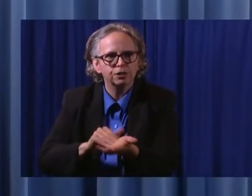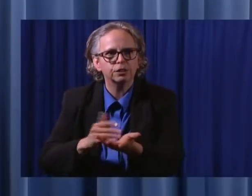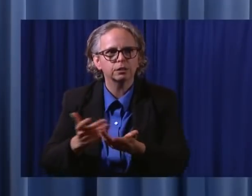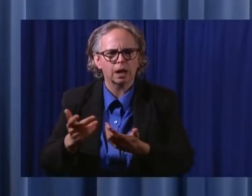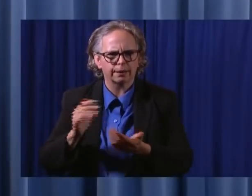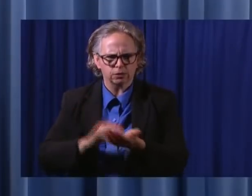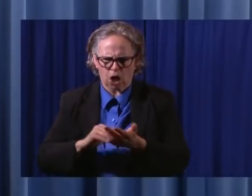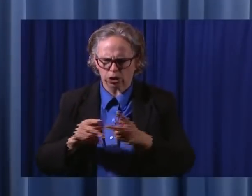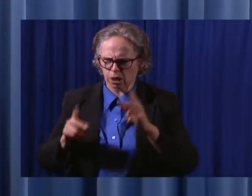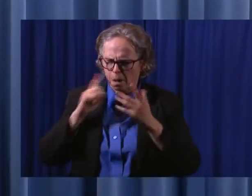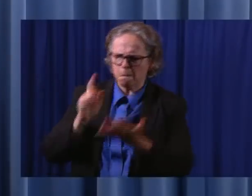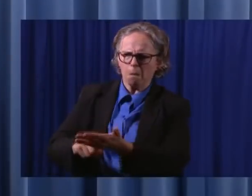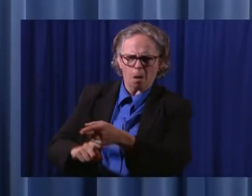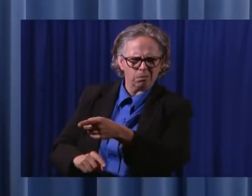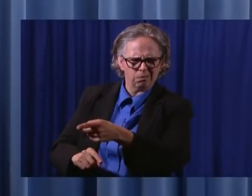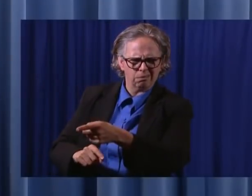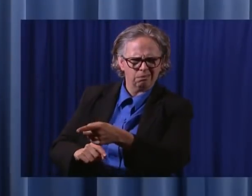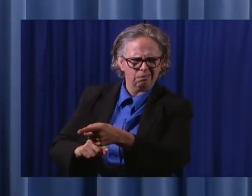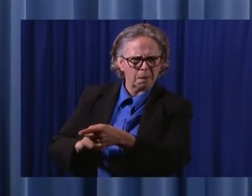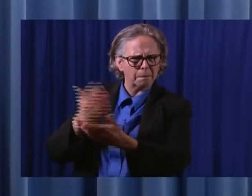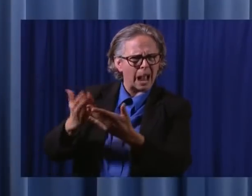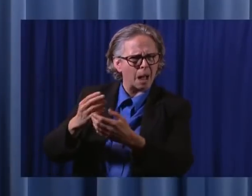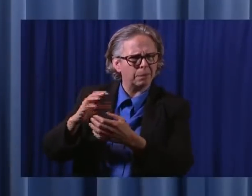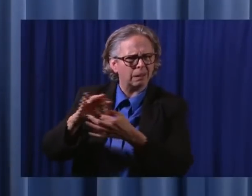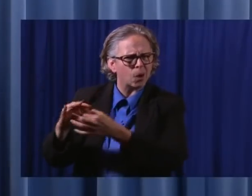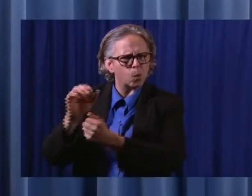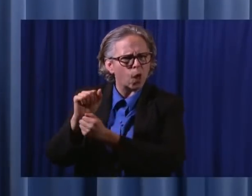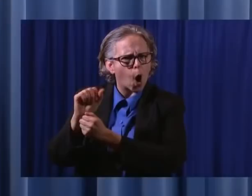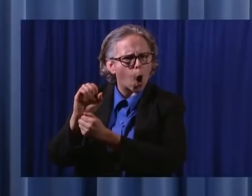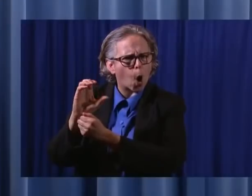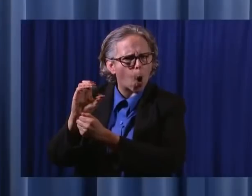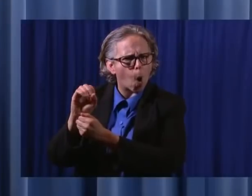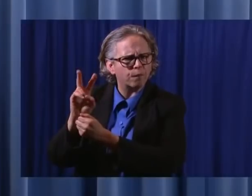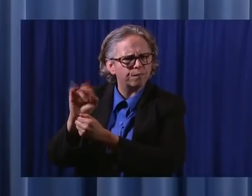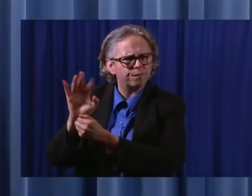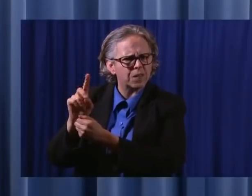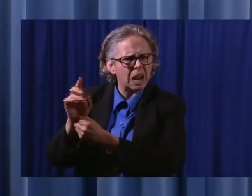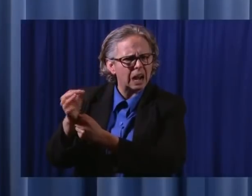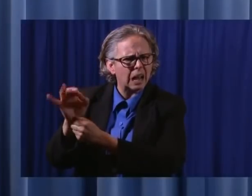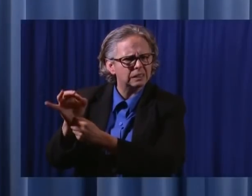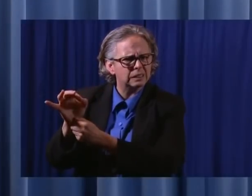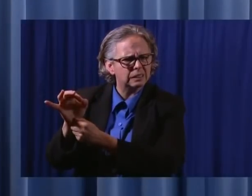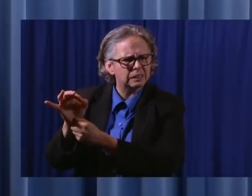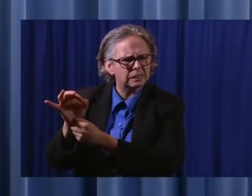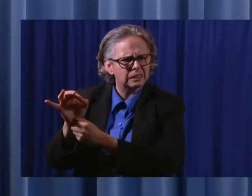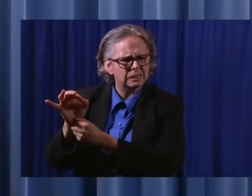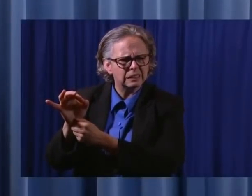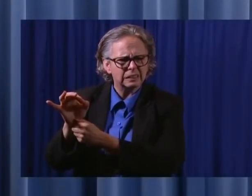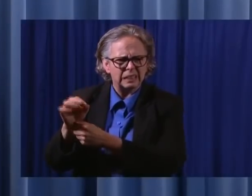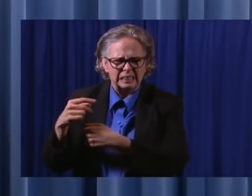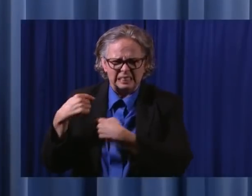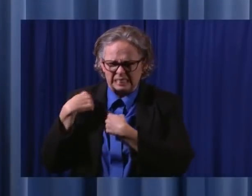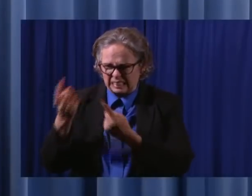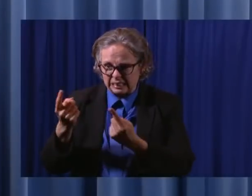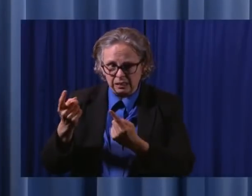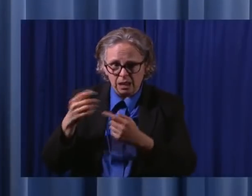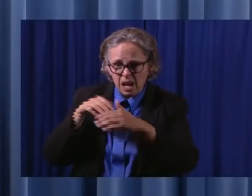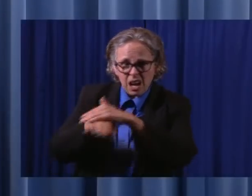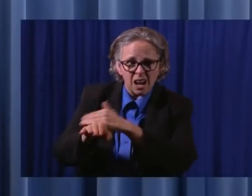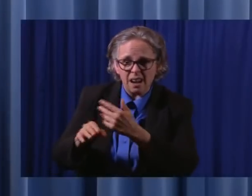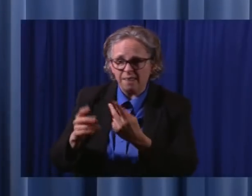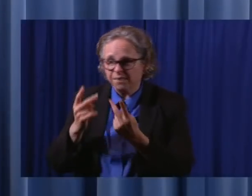22nd, those numbers nearly doubled from 40 to 78 visits per day. Additionally, we're seeing an increase in